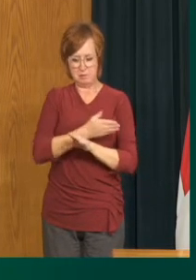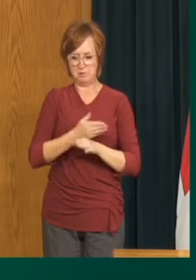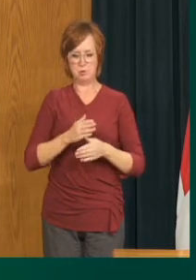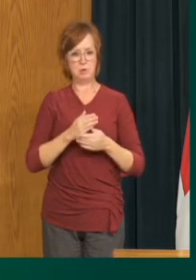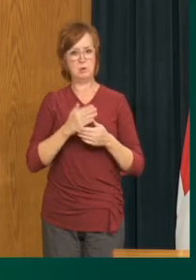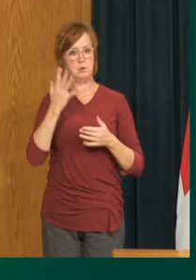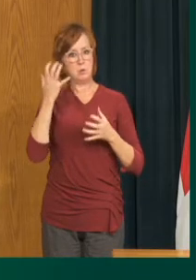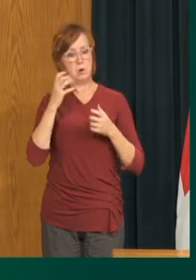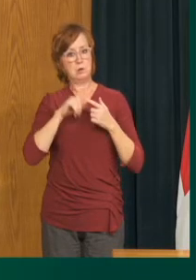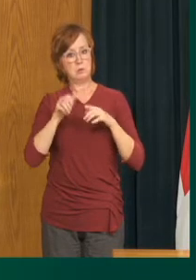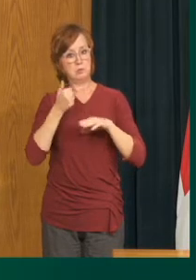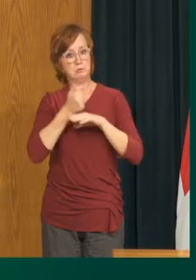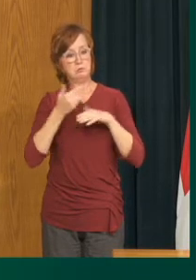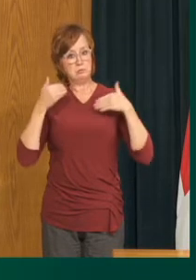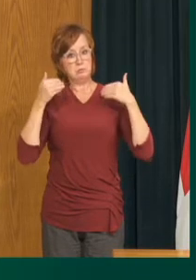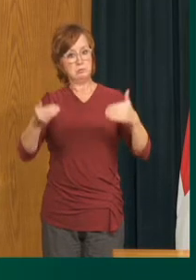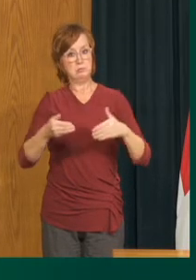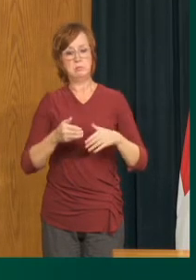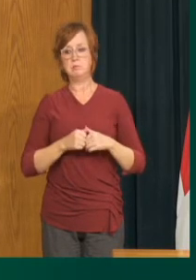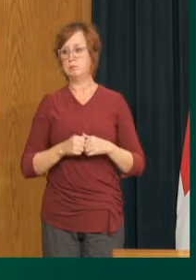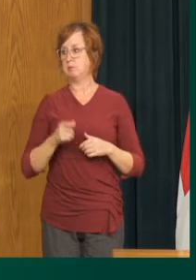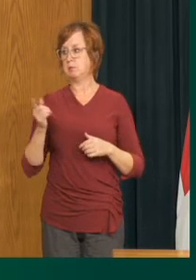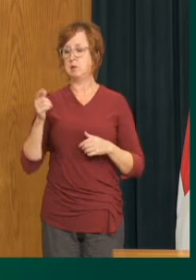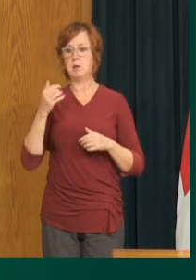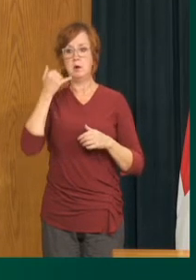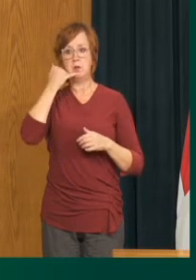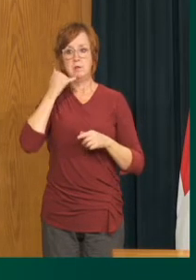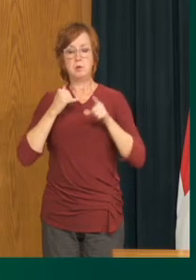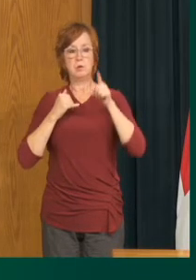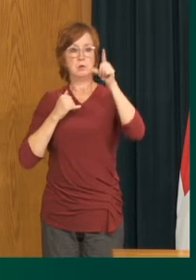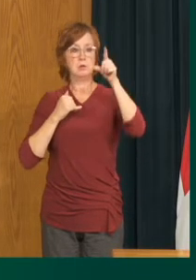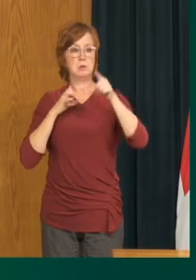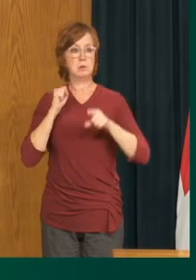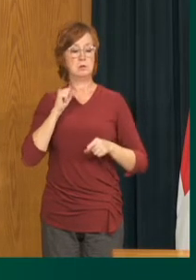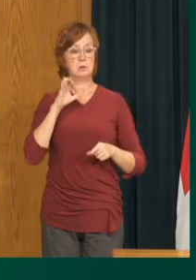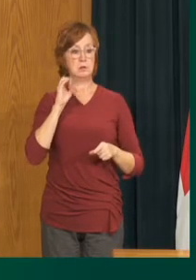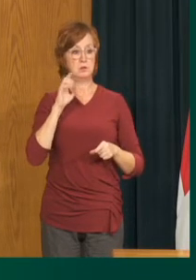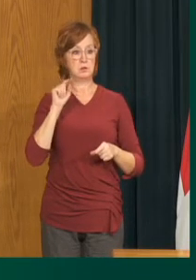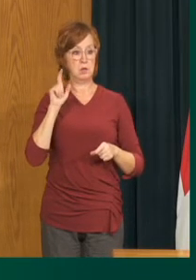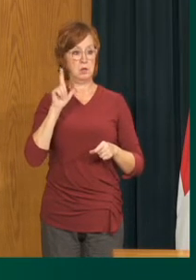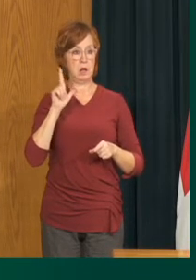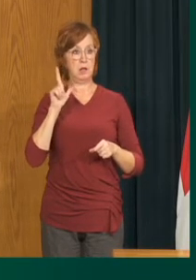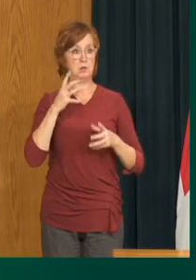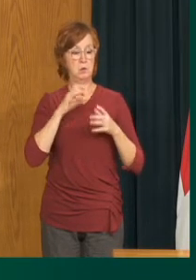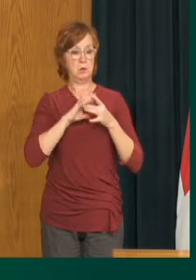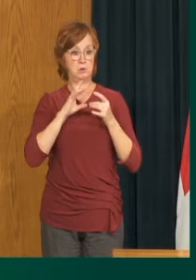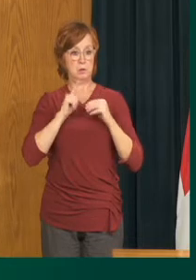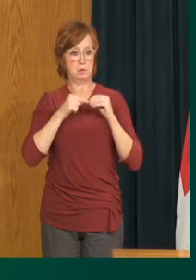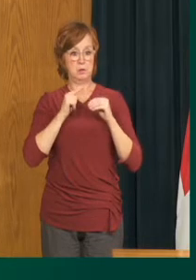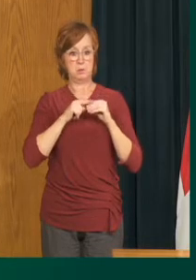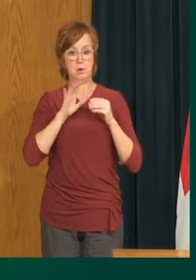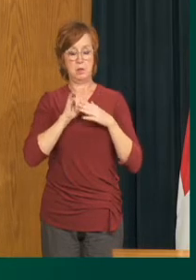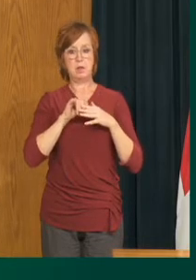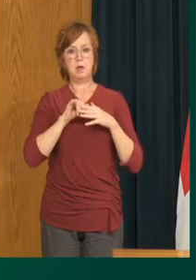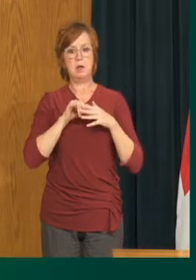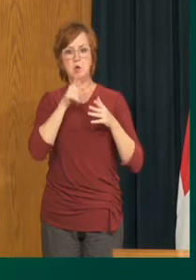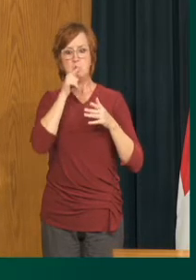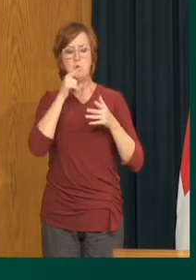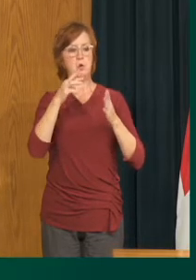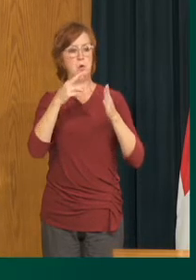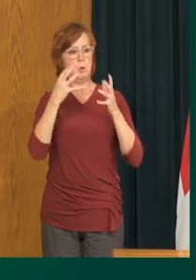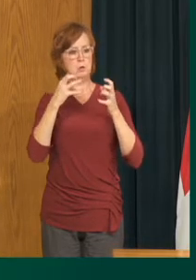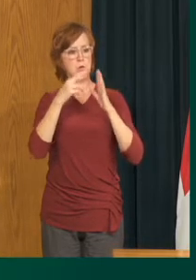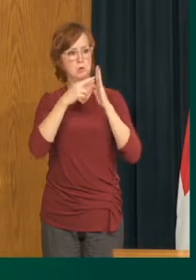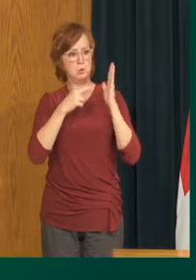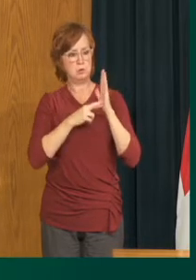to host an event. And we'll just go back to the phone line to see if Scott Livingston has a comment on the uptake for the convalescent